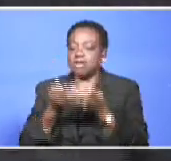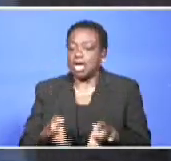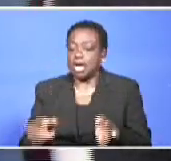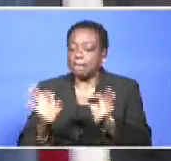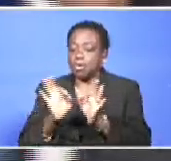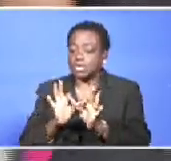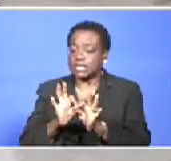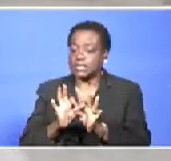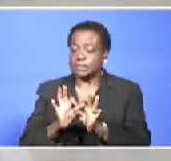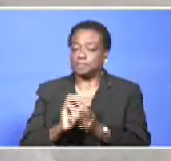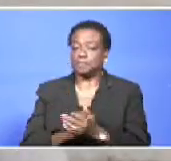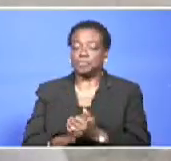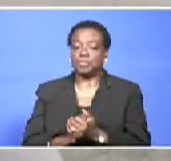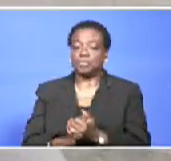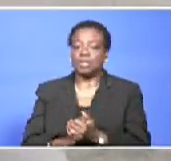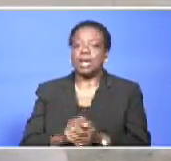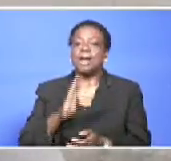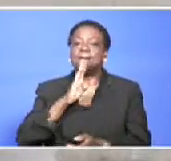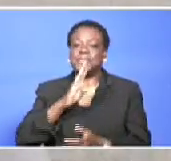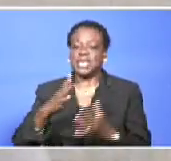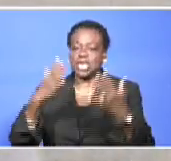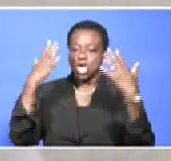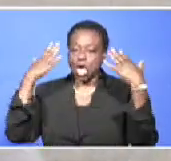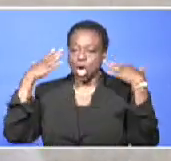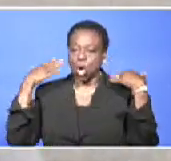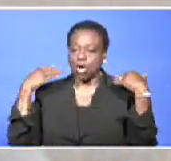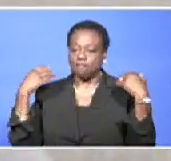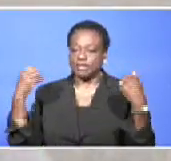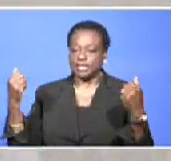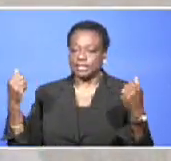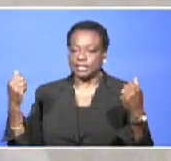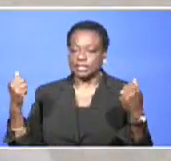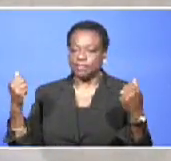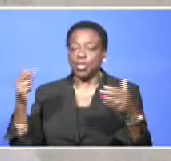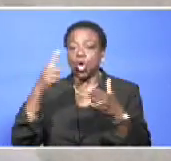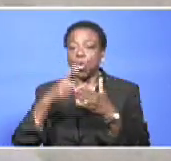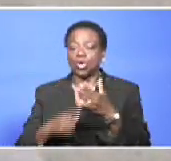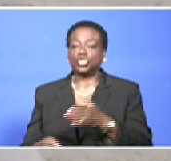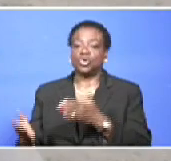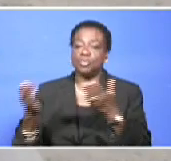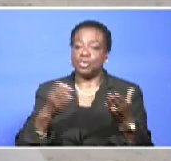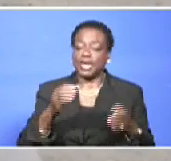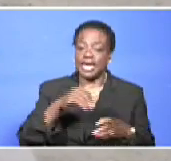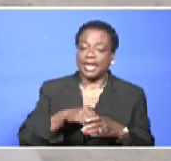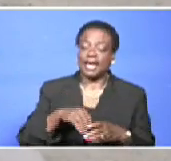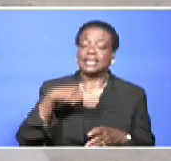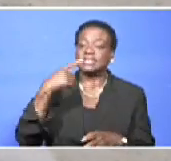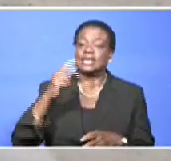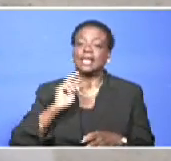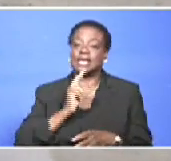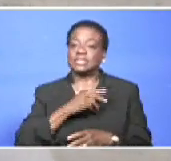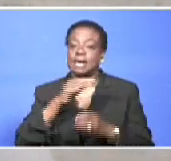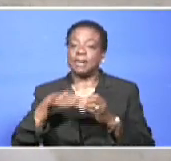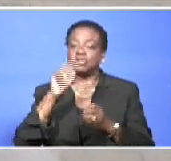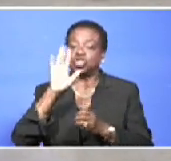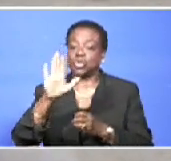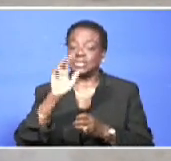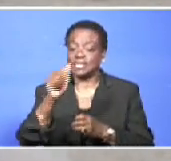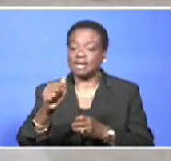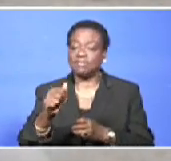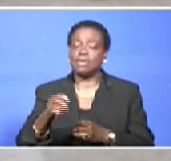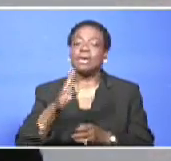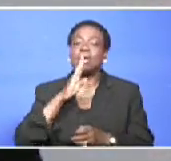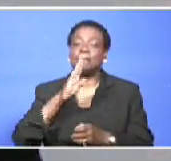whether you get the job. Be confident. Be confident in what you bring in and telling us about yourself. Be honest and be reliable and